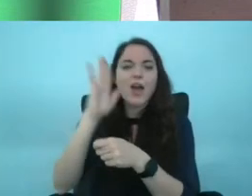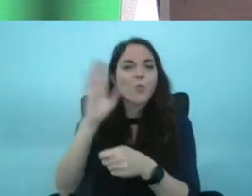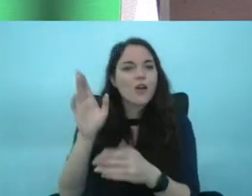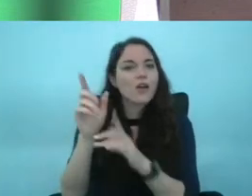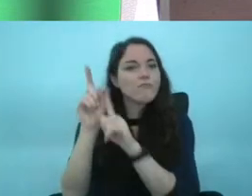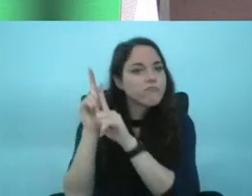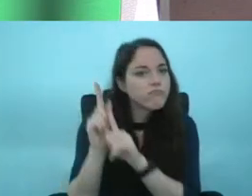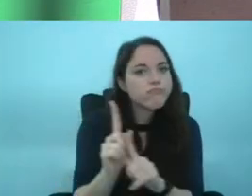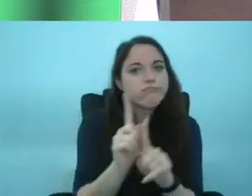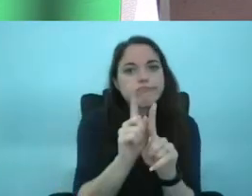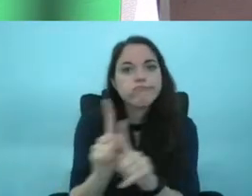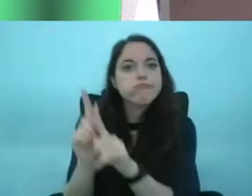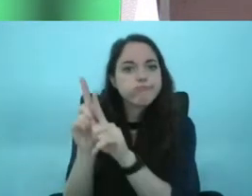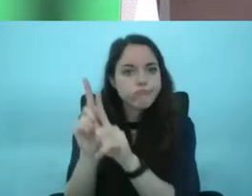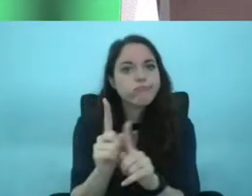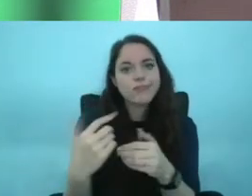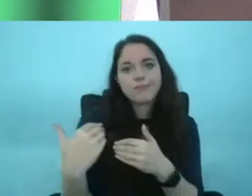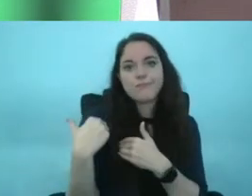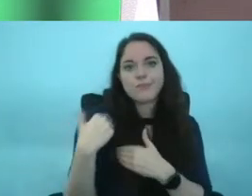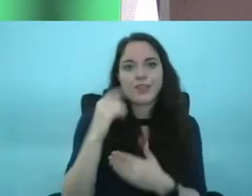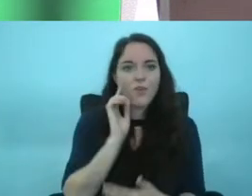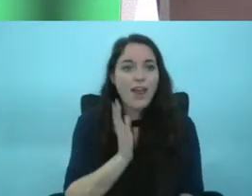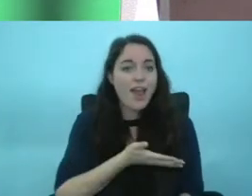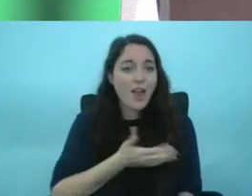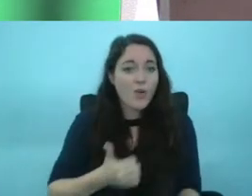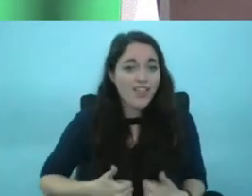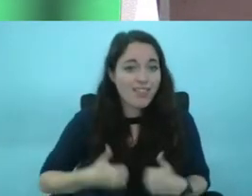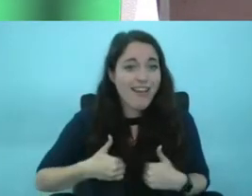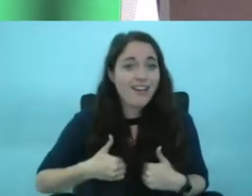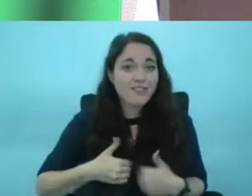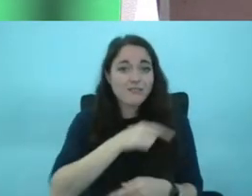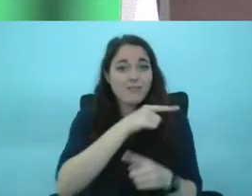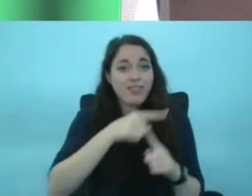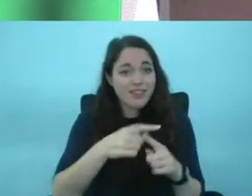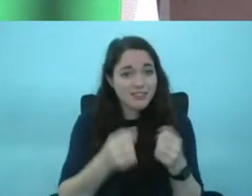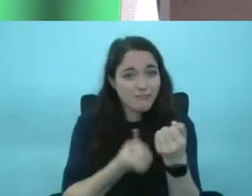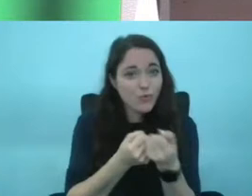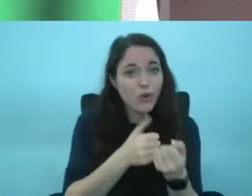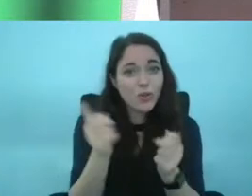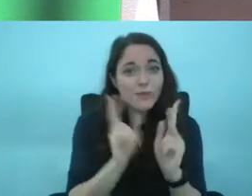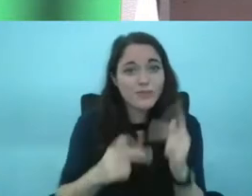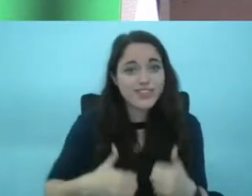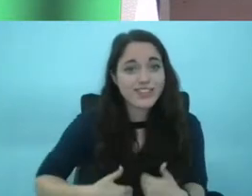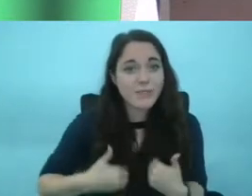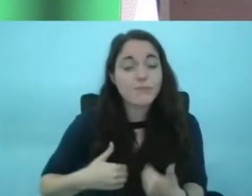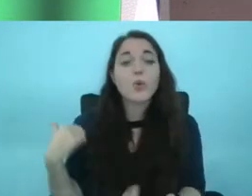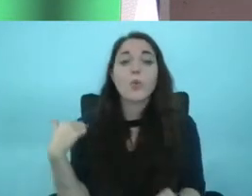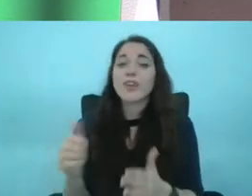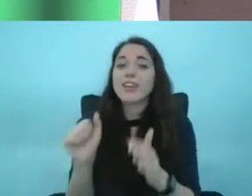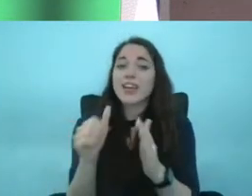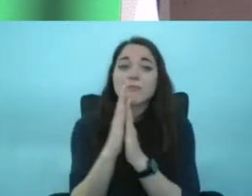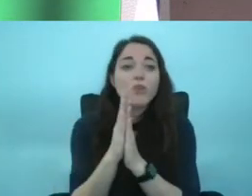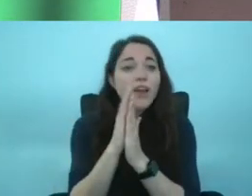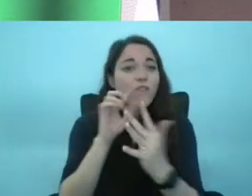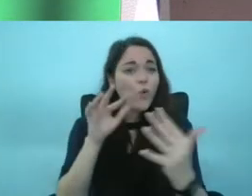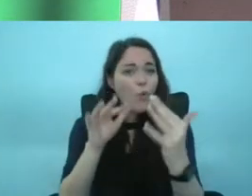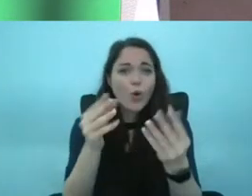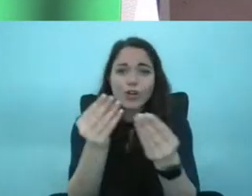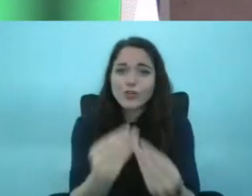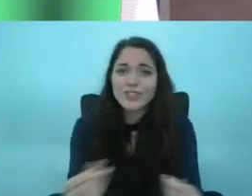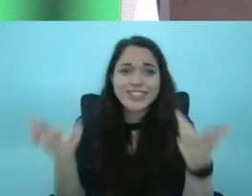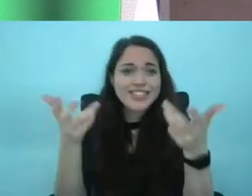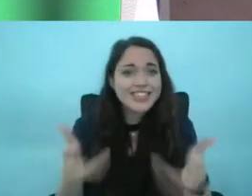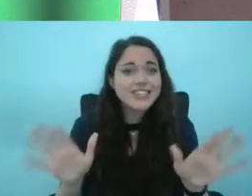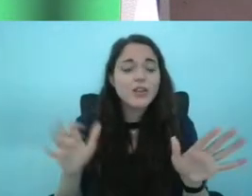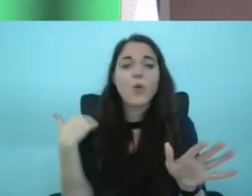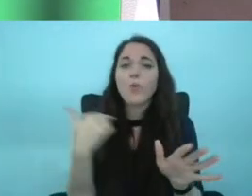lives and with the lives of others. We can pray for wars to cease and have the confident assurance that